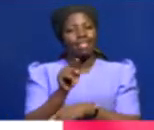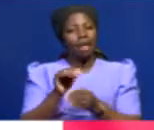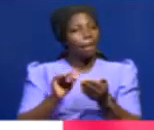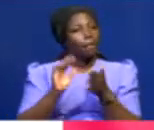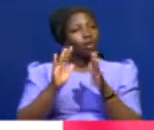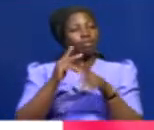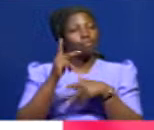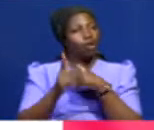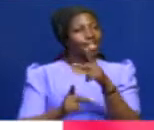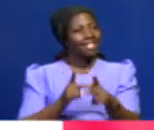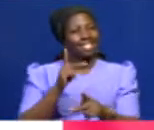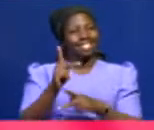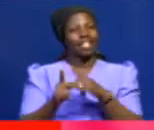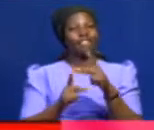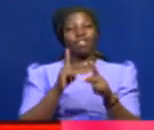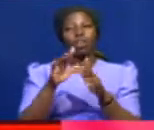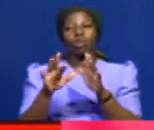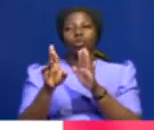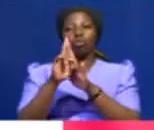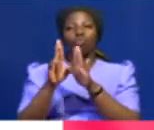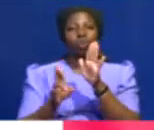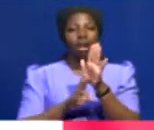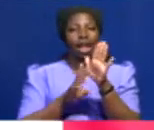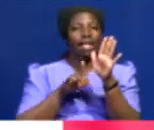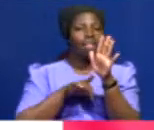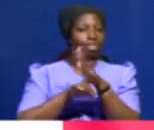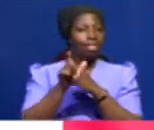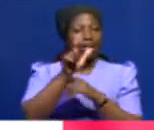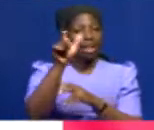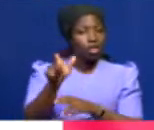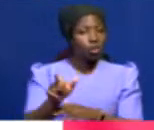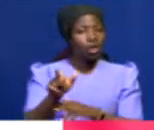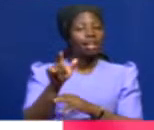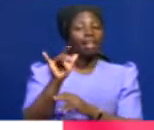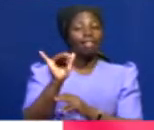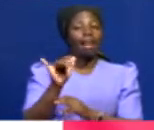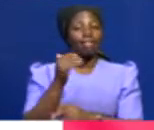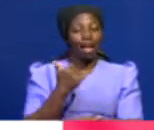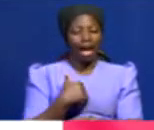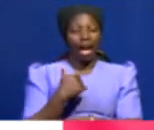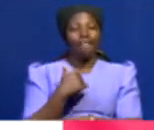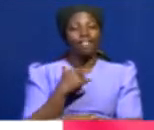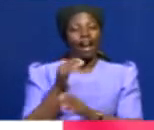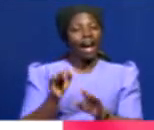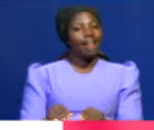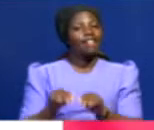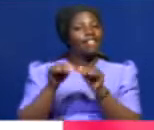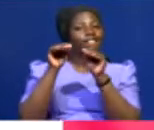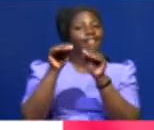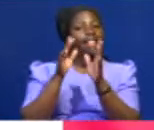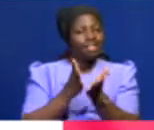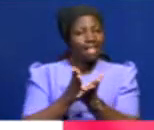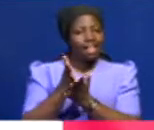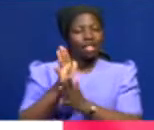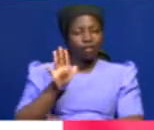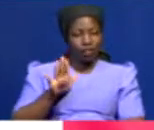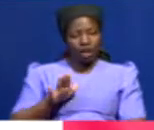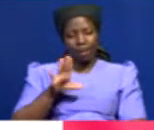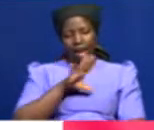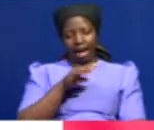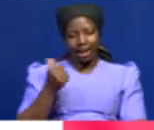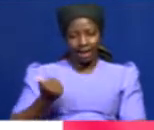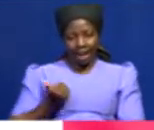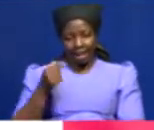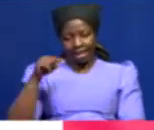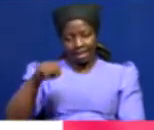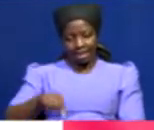the most progressive treaty in the region, and that has greatly advanced the rights of women and girls in